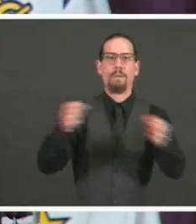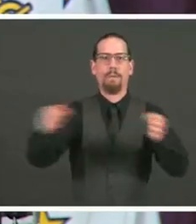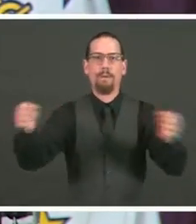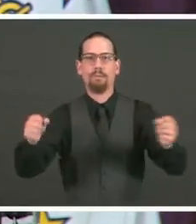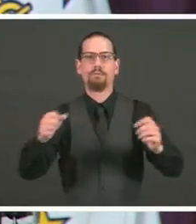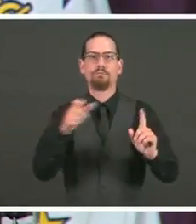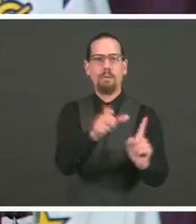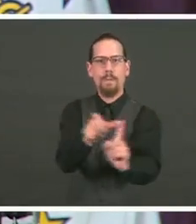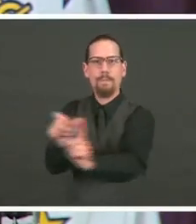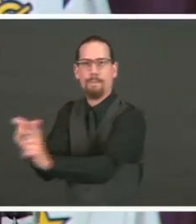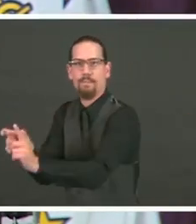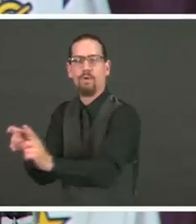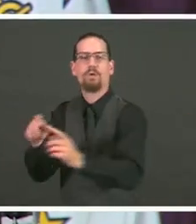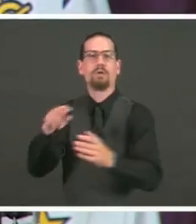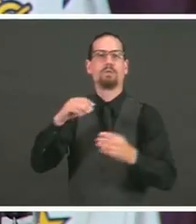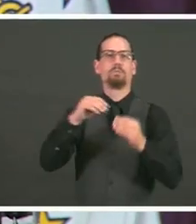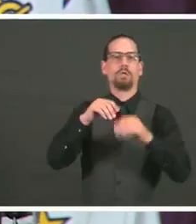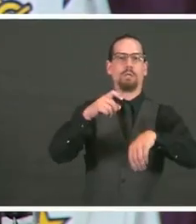virus.